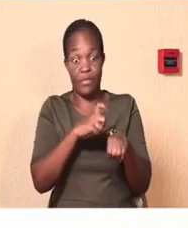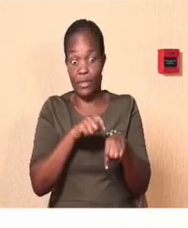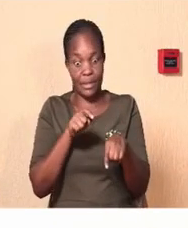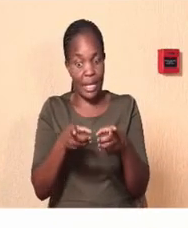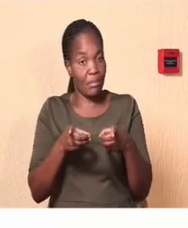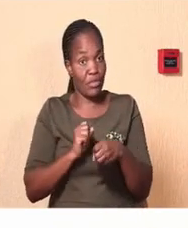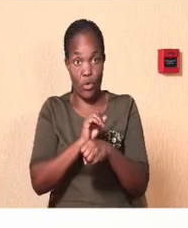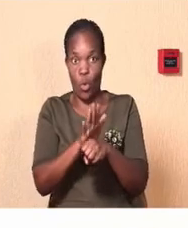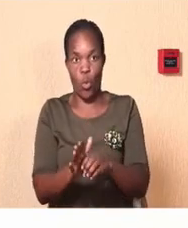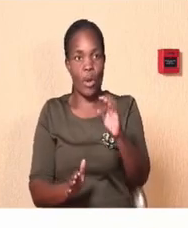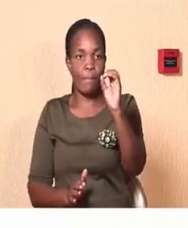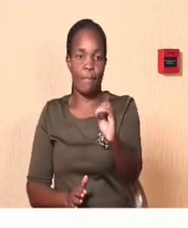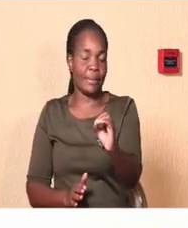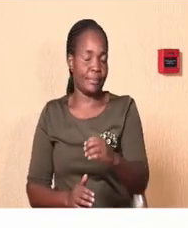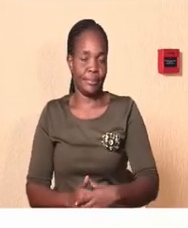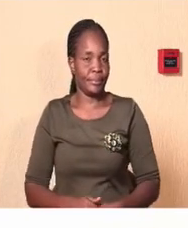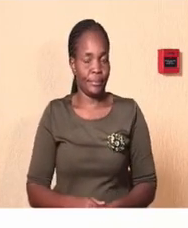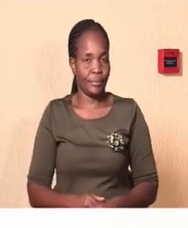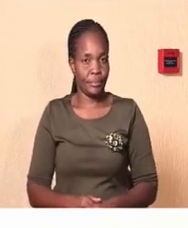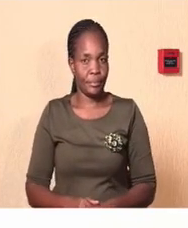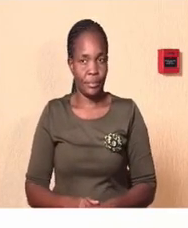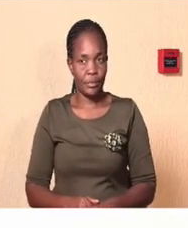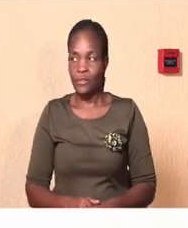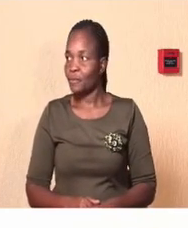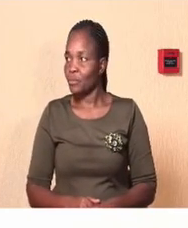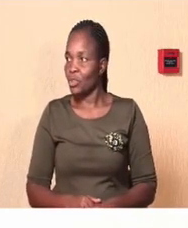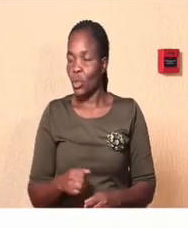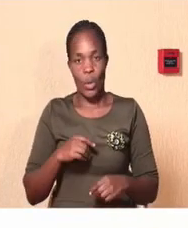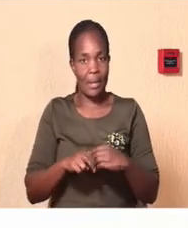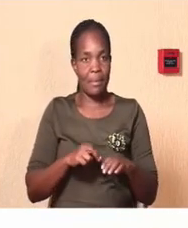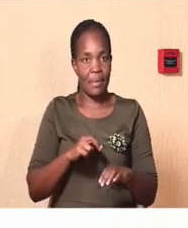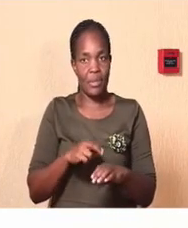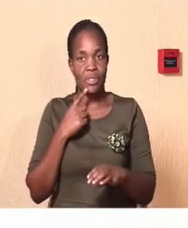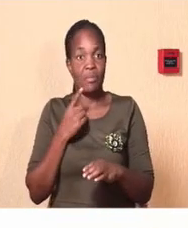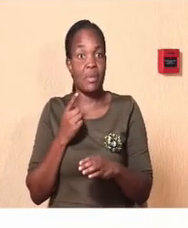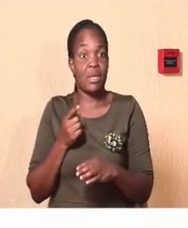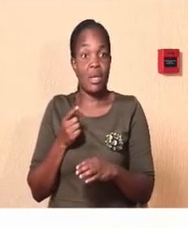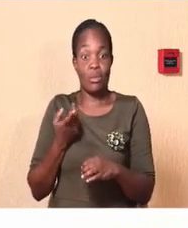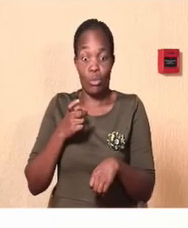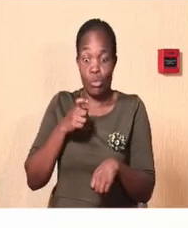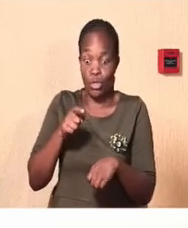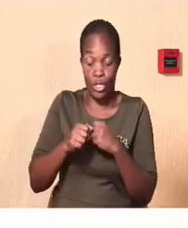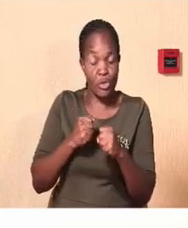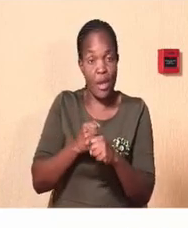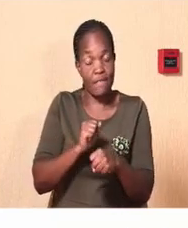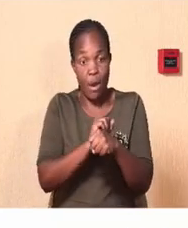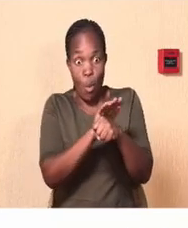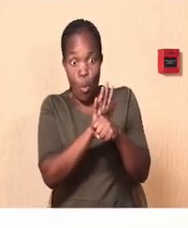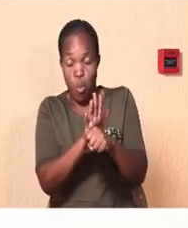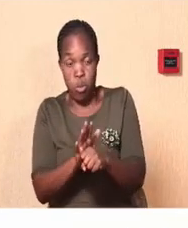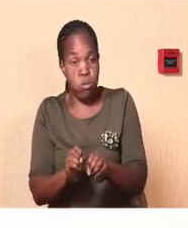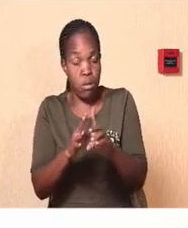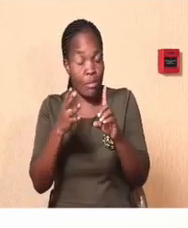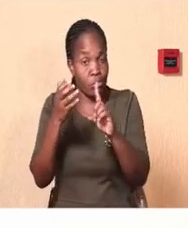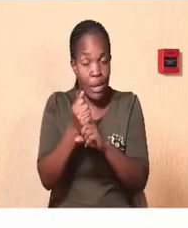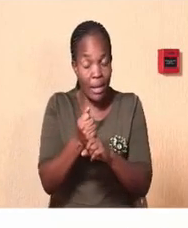one expected that we will have a situation like this one. But we are doing our level best, and that is why